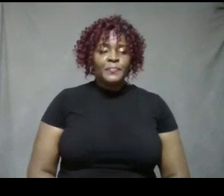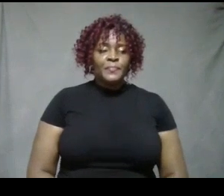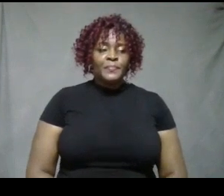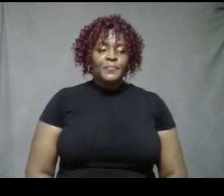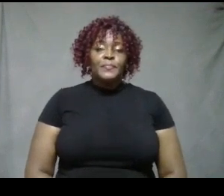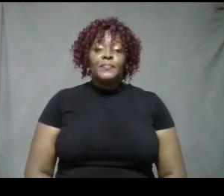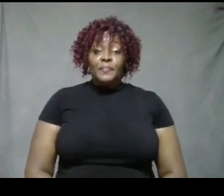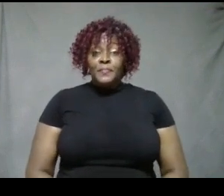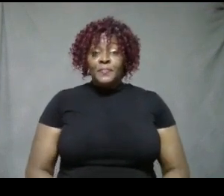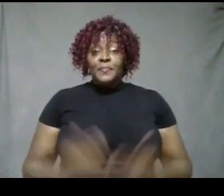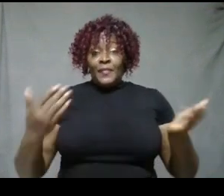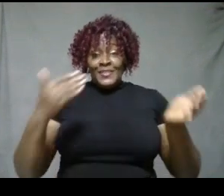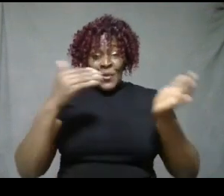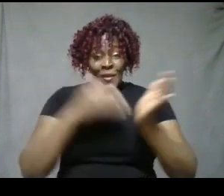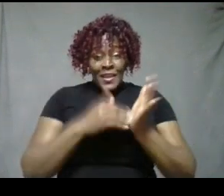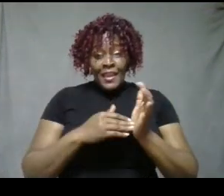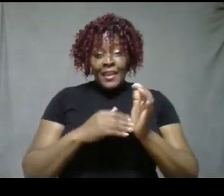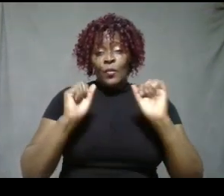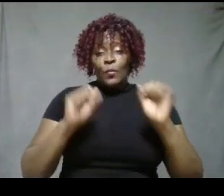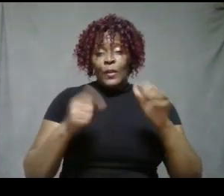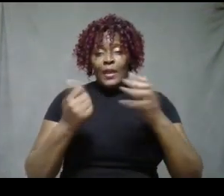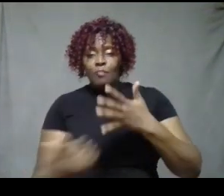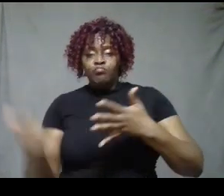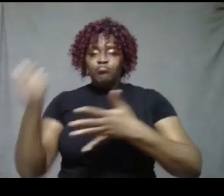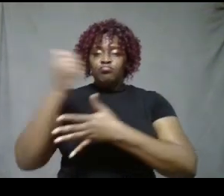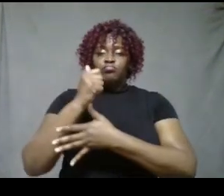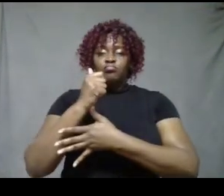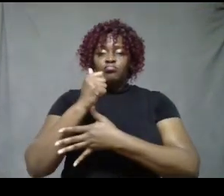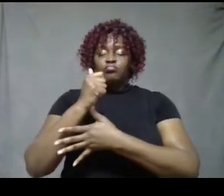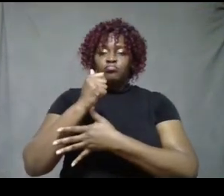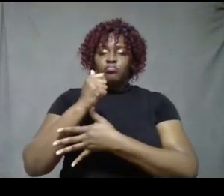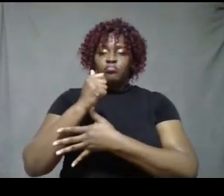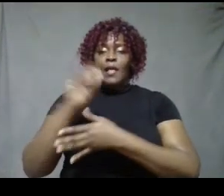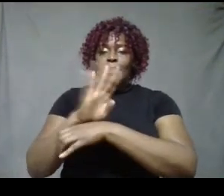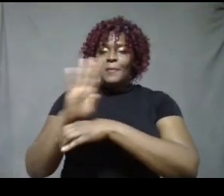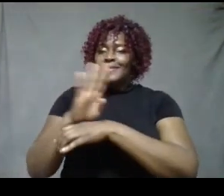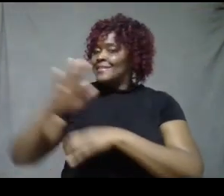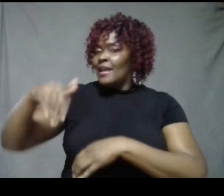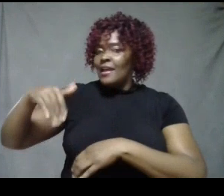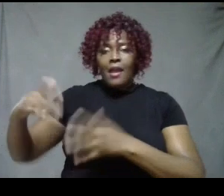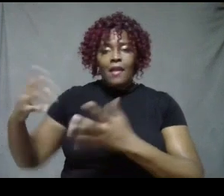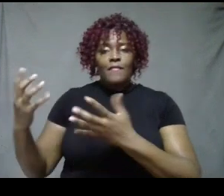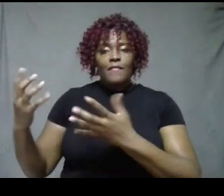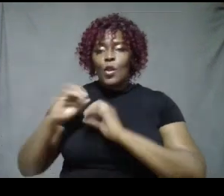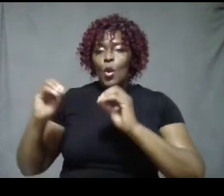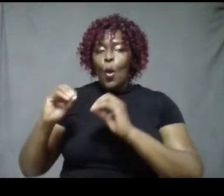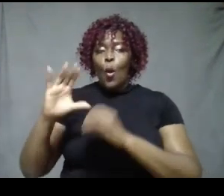So again, we can prioritize those businesses that have not received any sort of COVID-19 relief